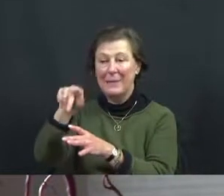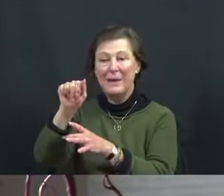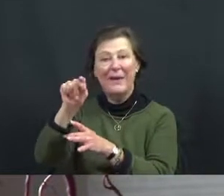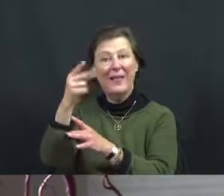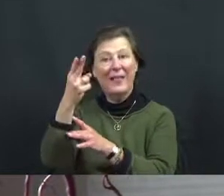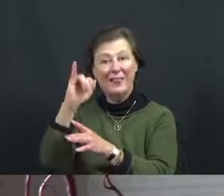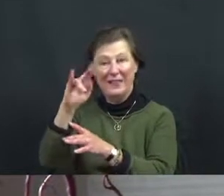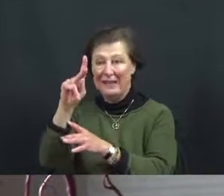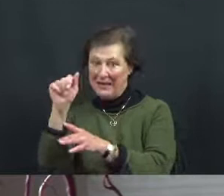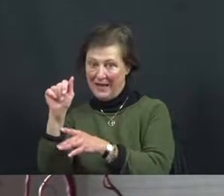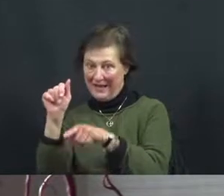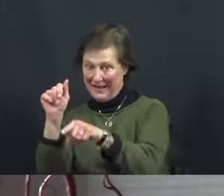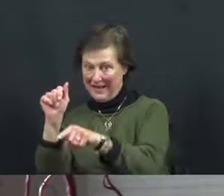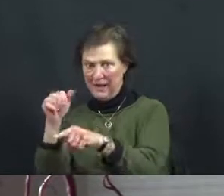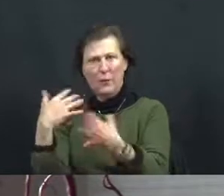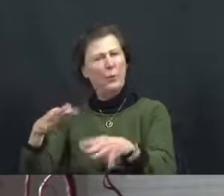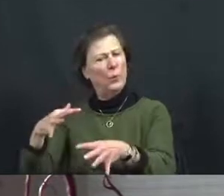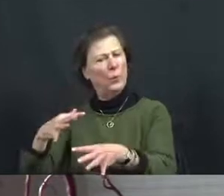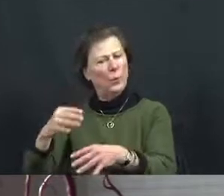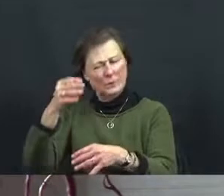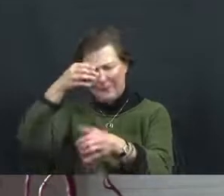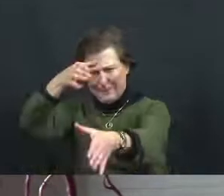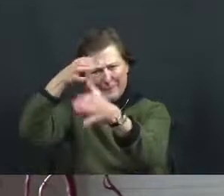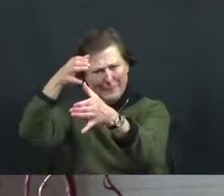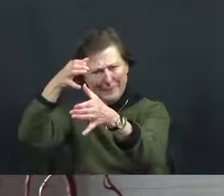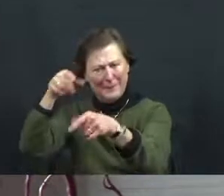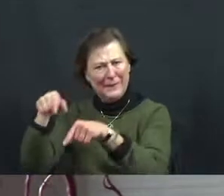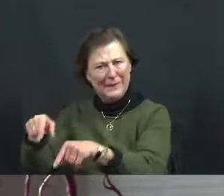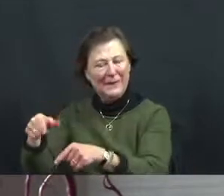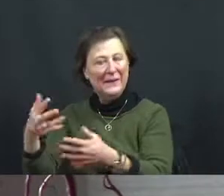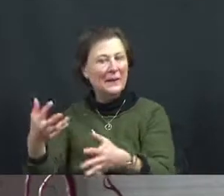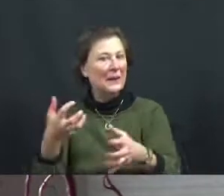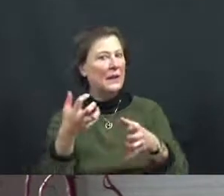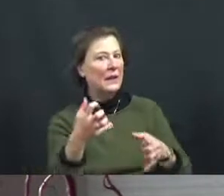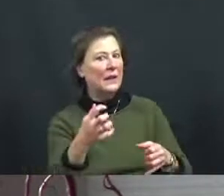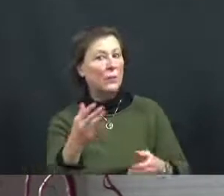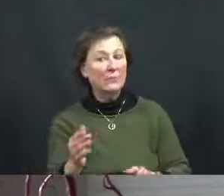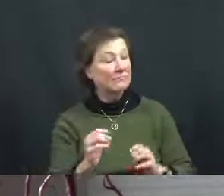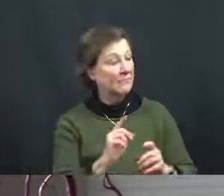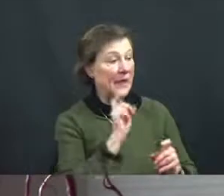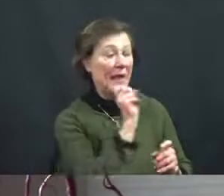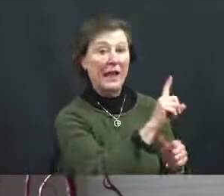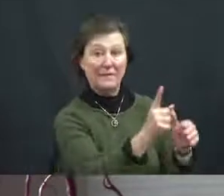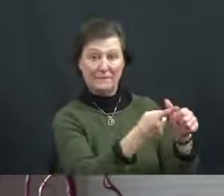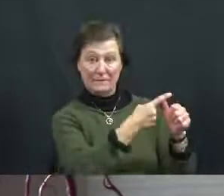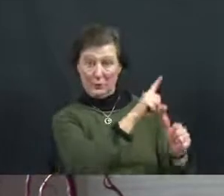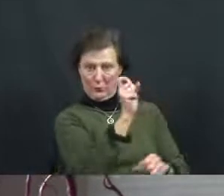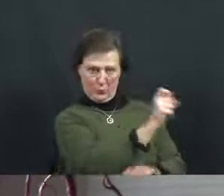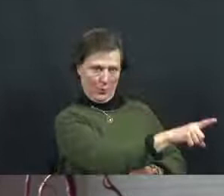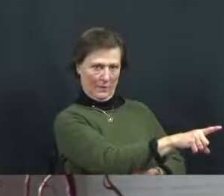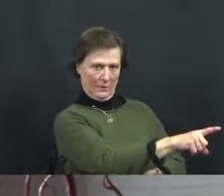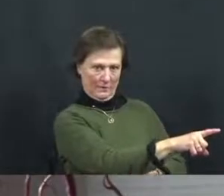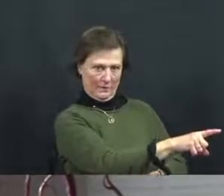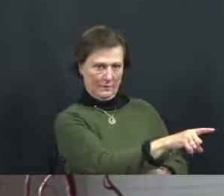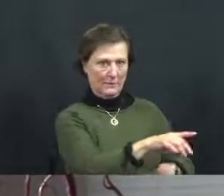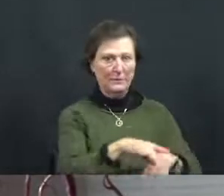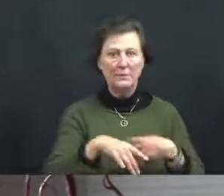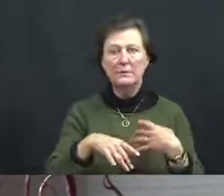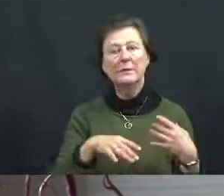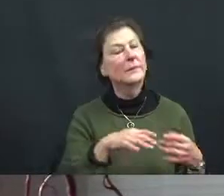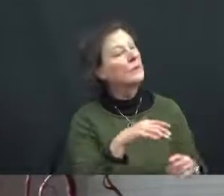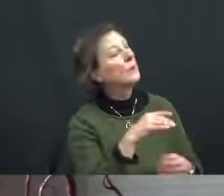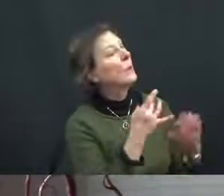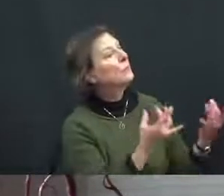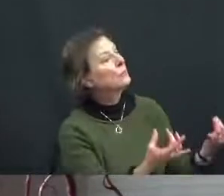was an exceptional scholar. He wanted to pose the very first question. Venerable Buddha,